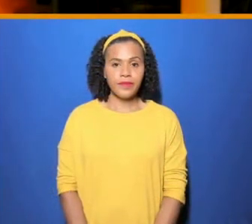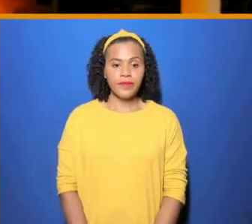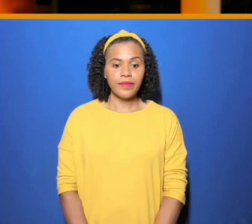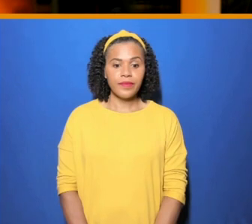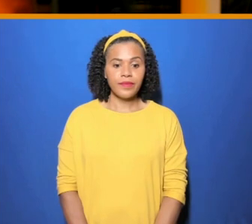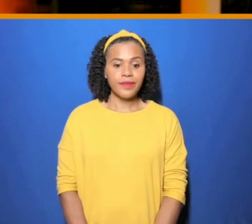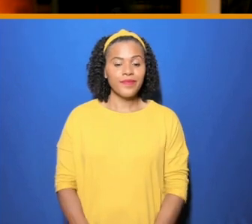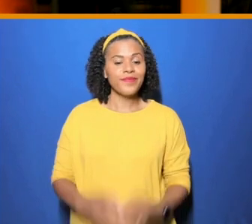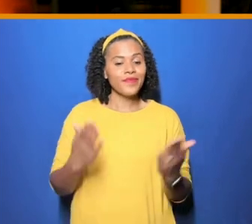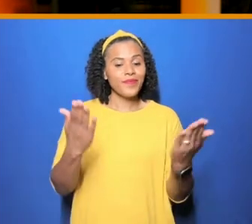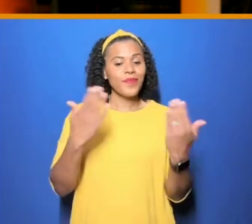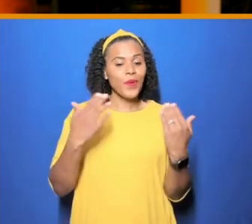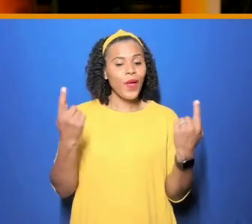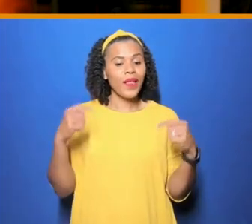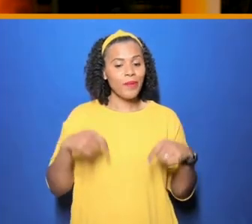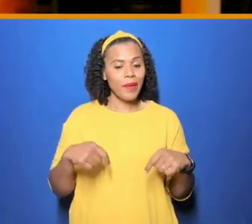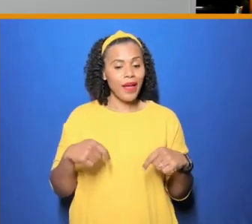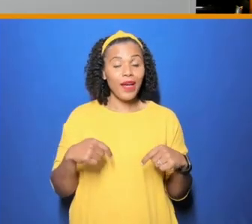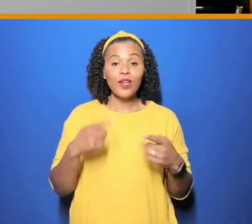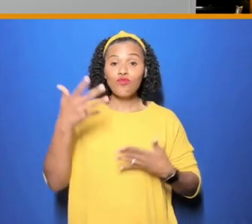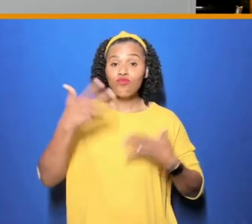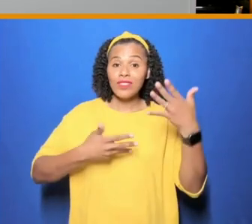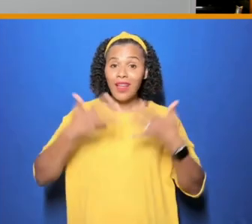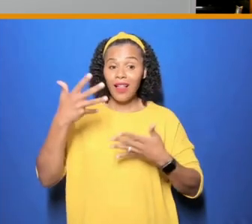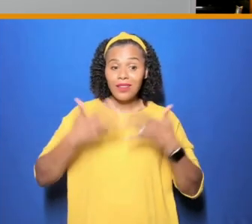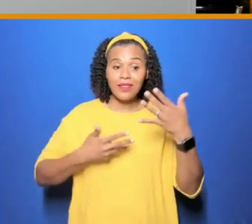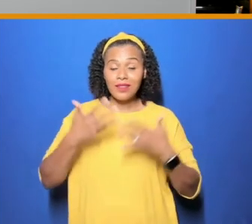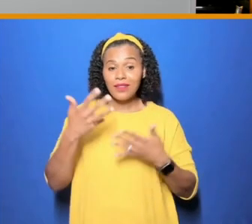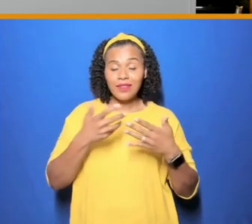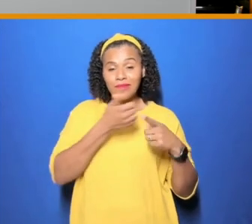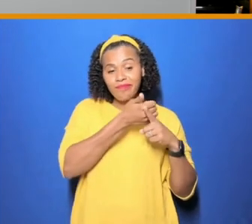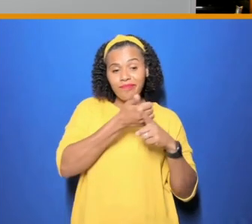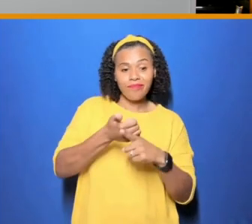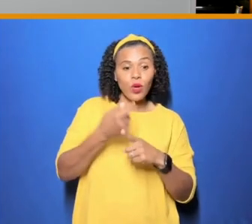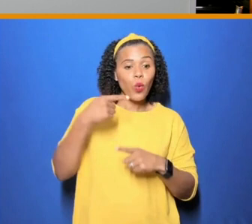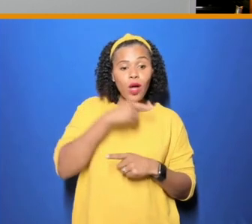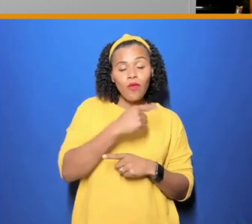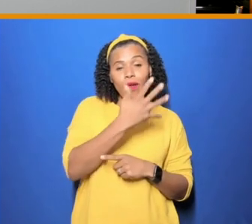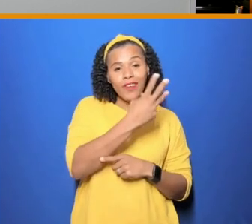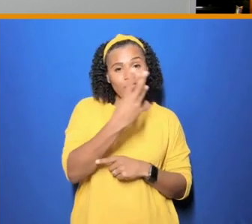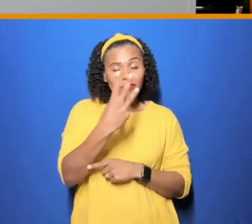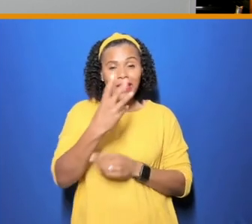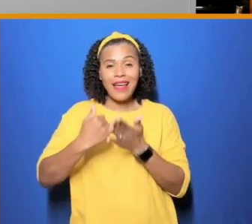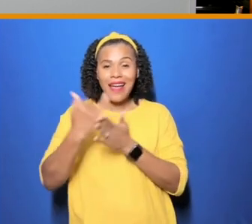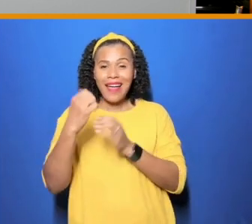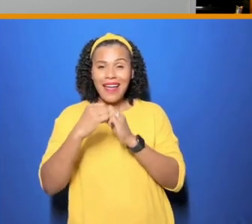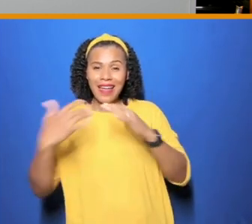And welcome back. So the result of that vote is for the amendment 153 and against